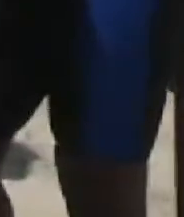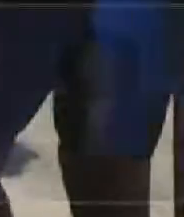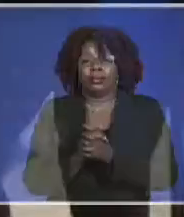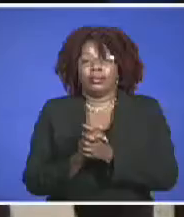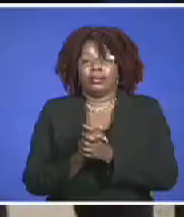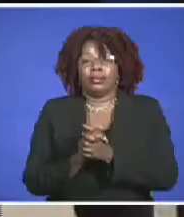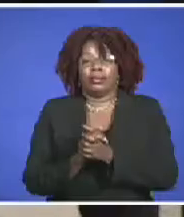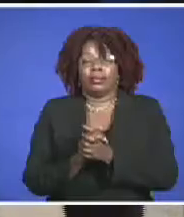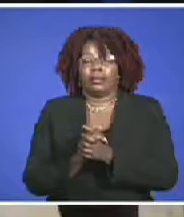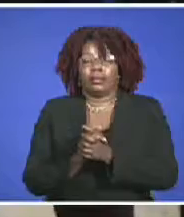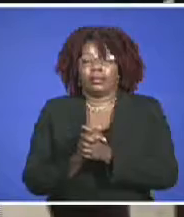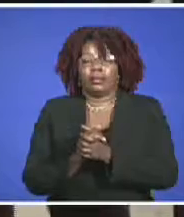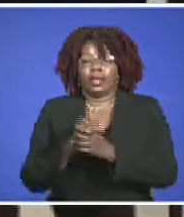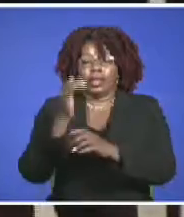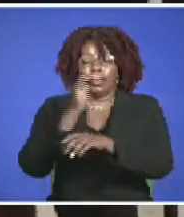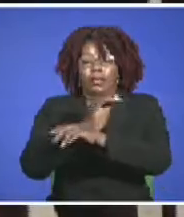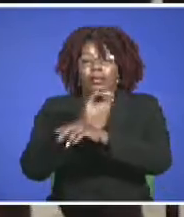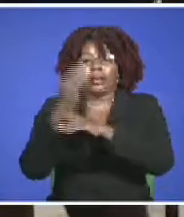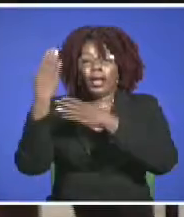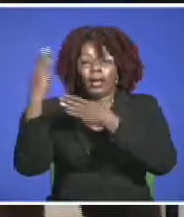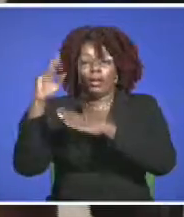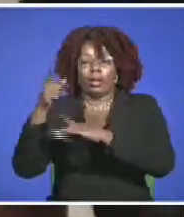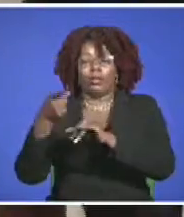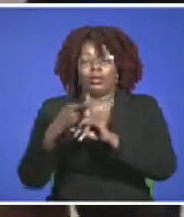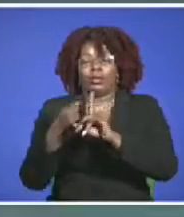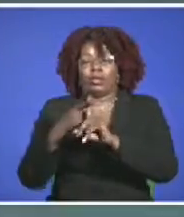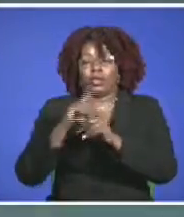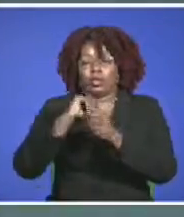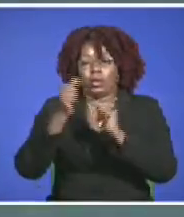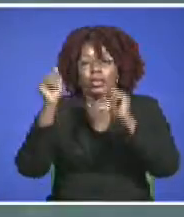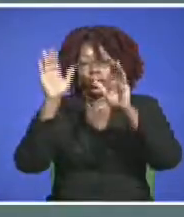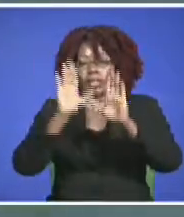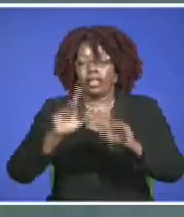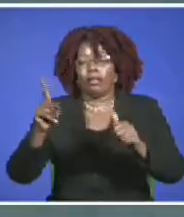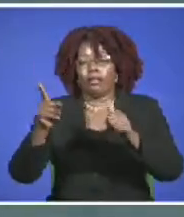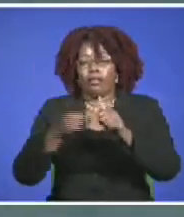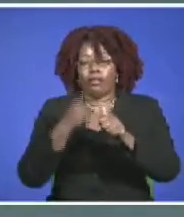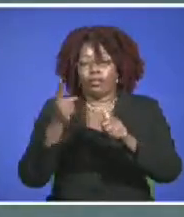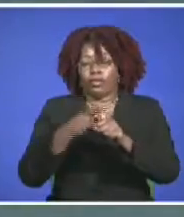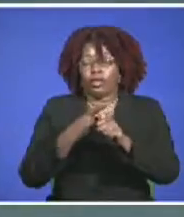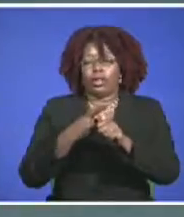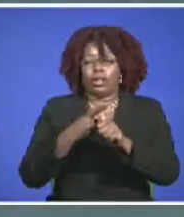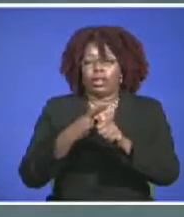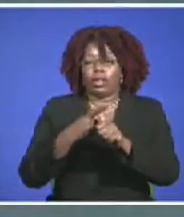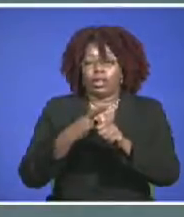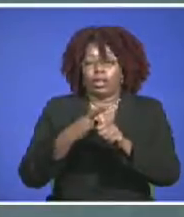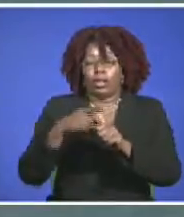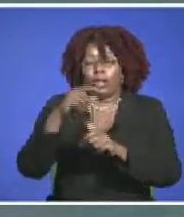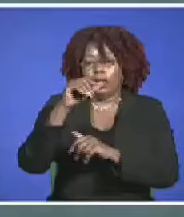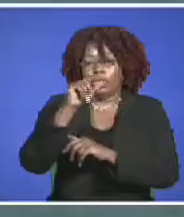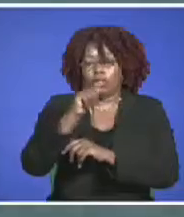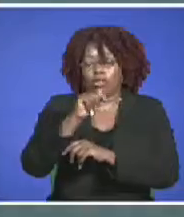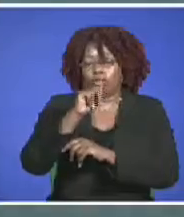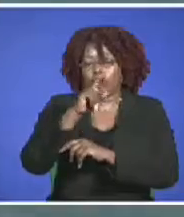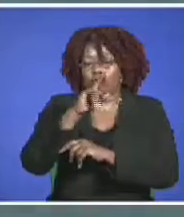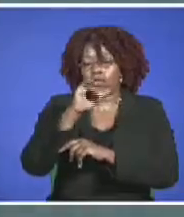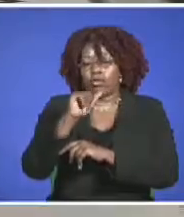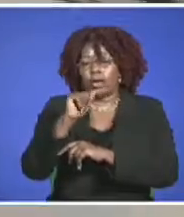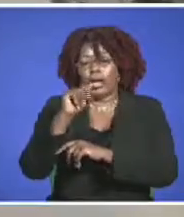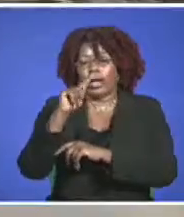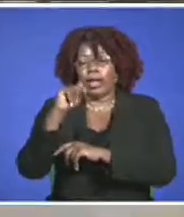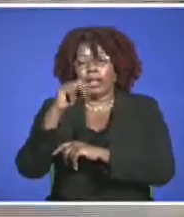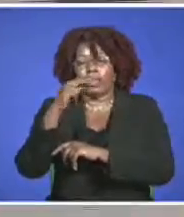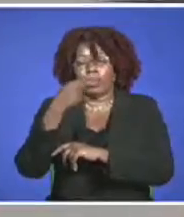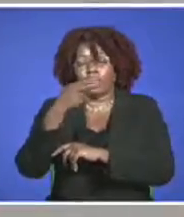Good evening, Bahamas. I'm Kelsey Johnson. Welcome to Sports Sunday. The first annual triathlon meet hosted by the Bahamas Triathlon Association